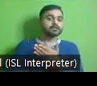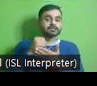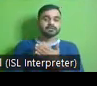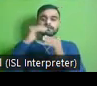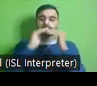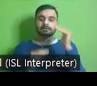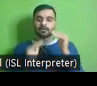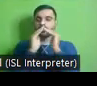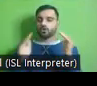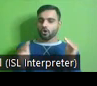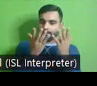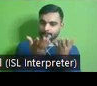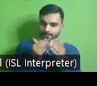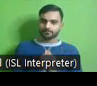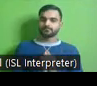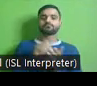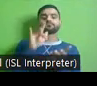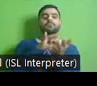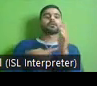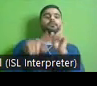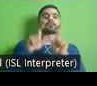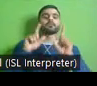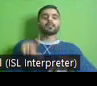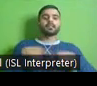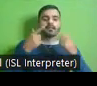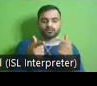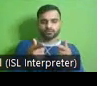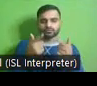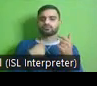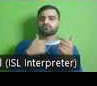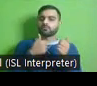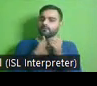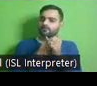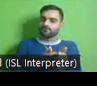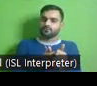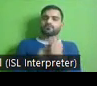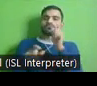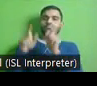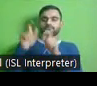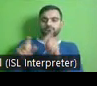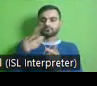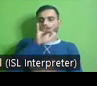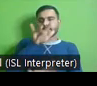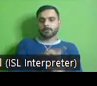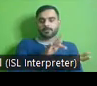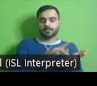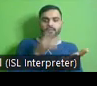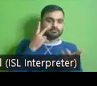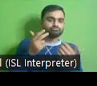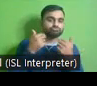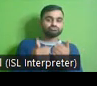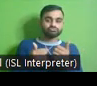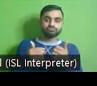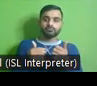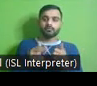the houses in which people lived, and also following people to places where they migrated to